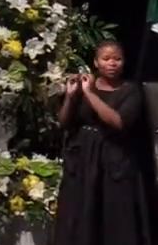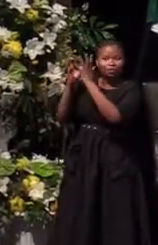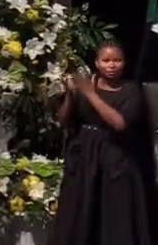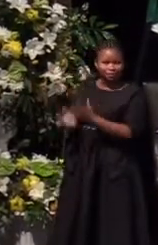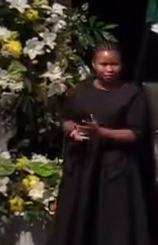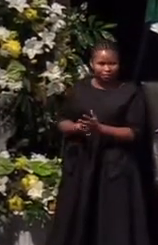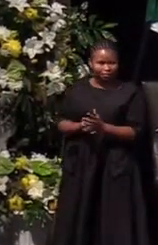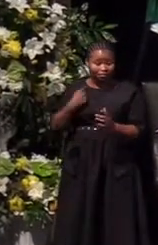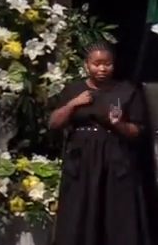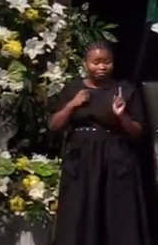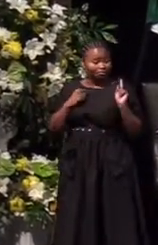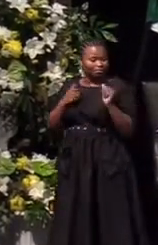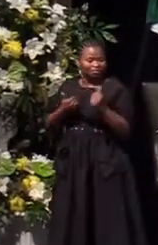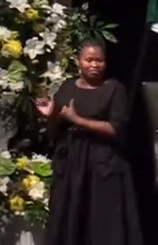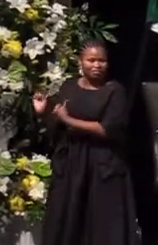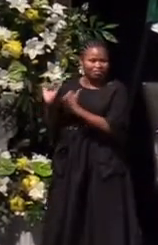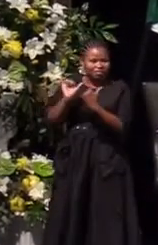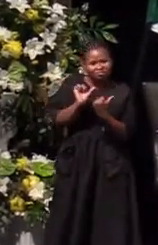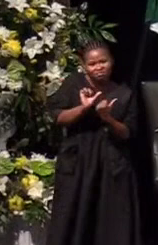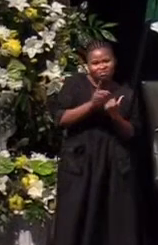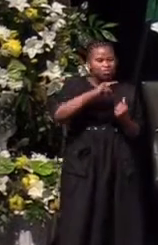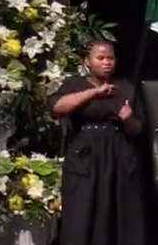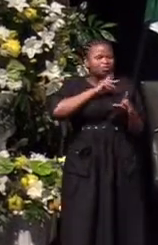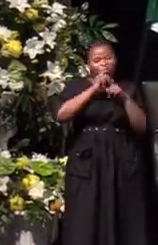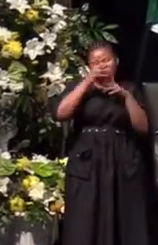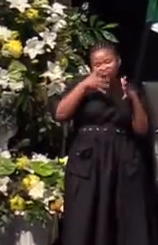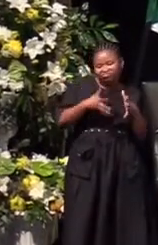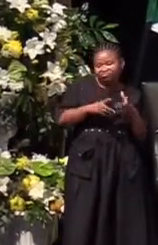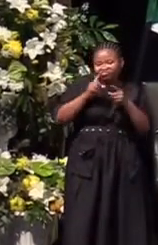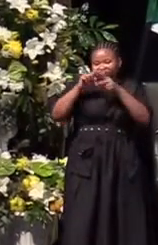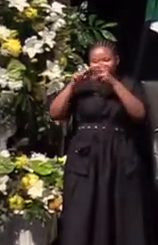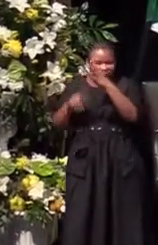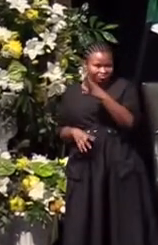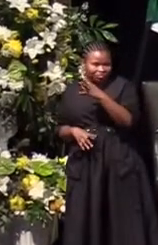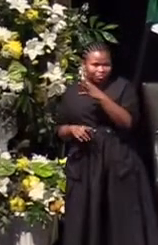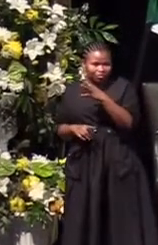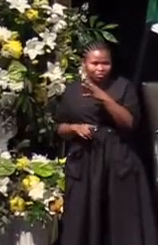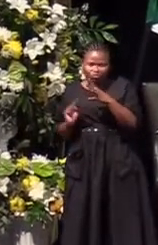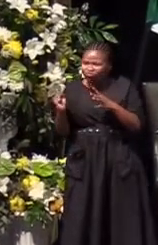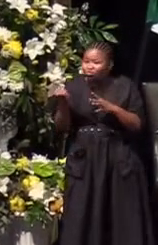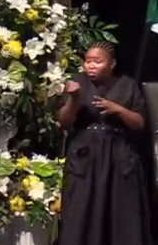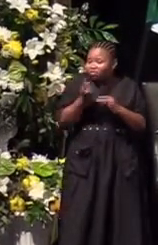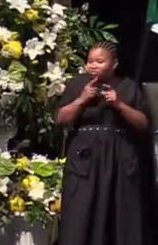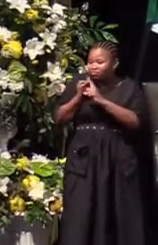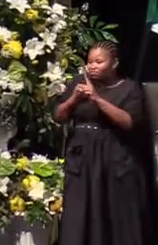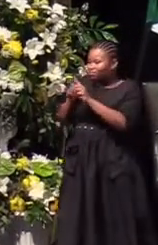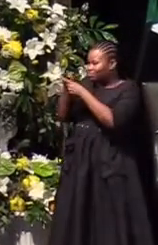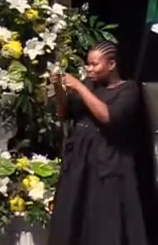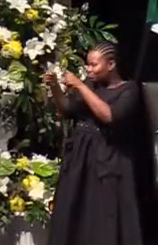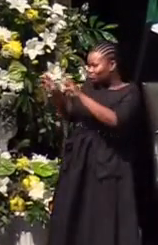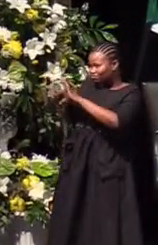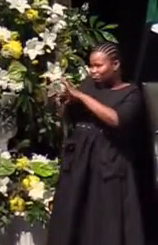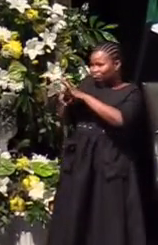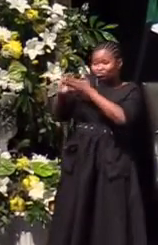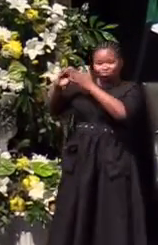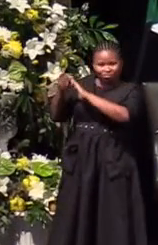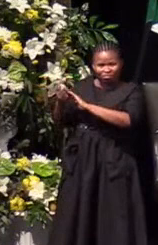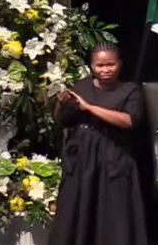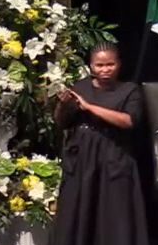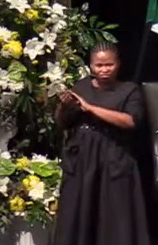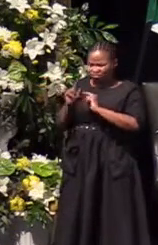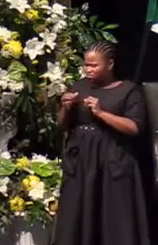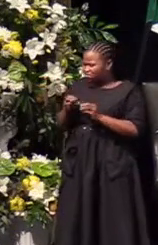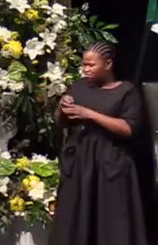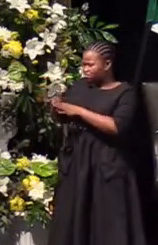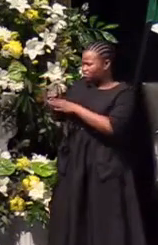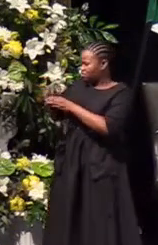and we could come back and say no it's because they are not professional and whatnot but we all come from certain communities here we cannot leave